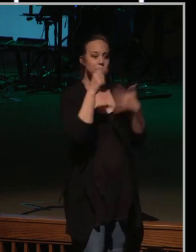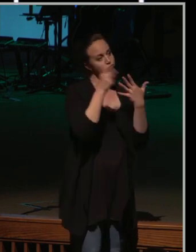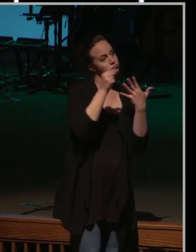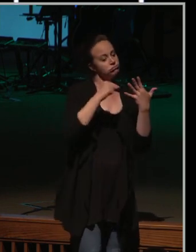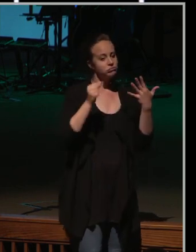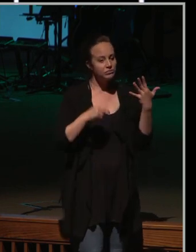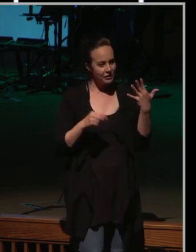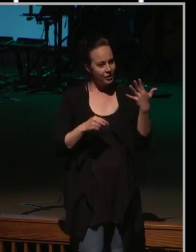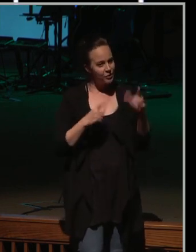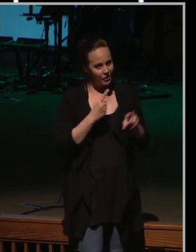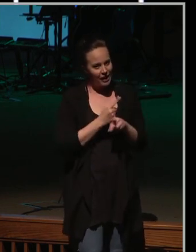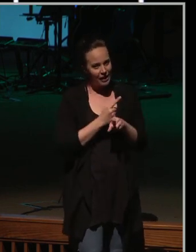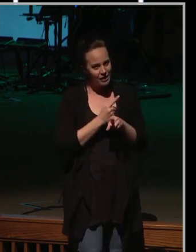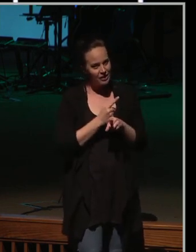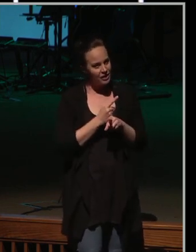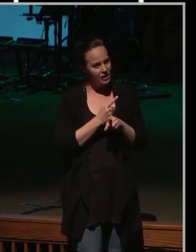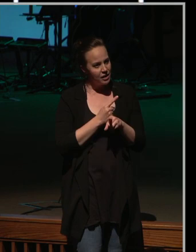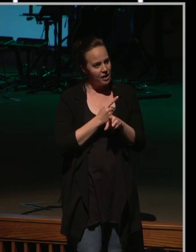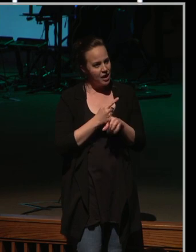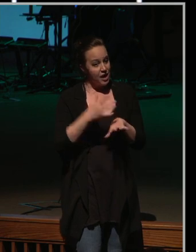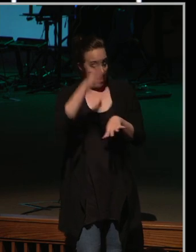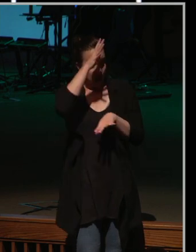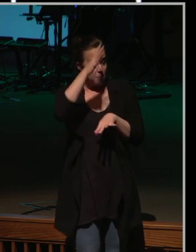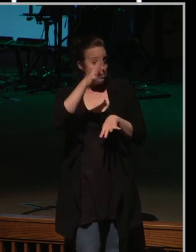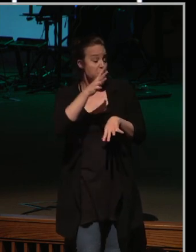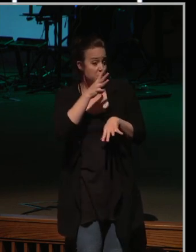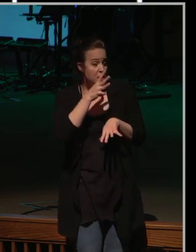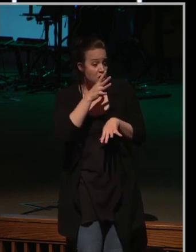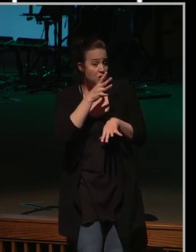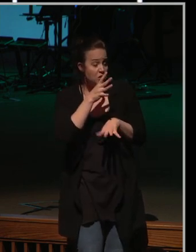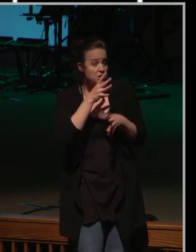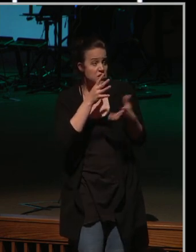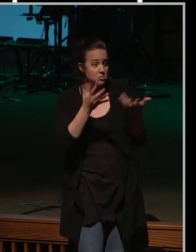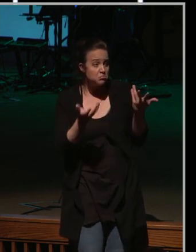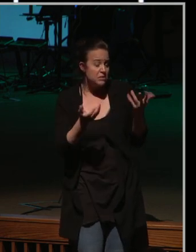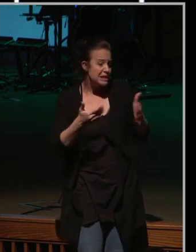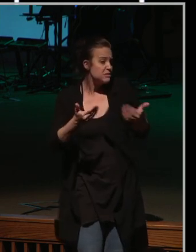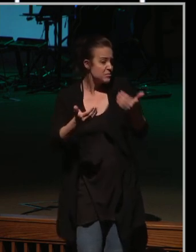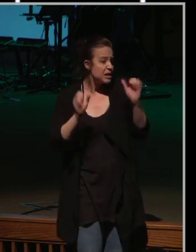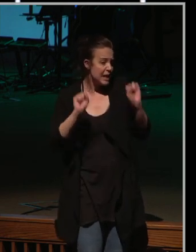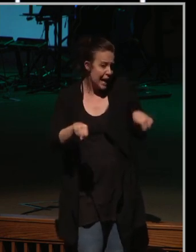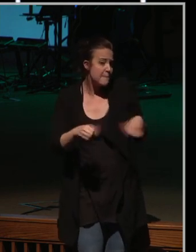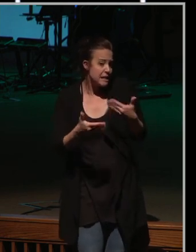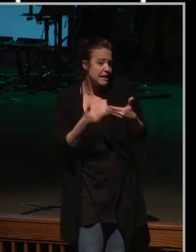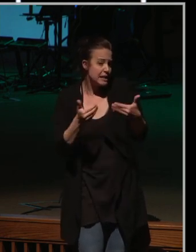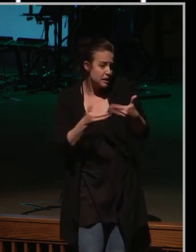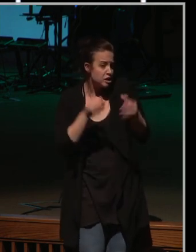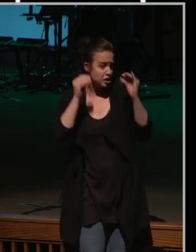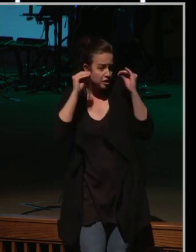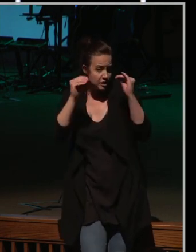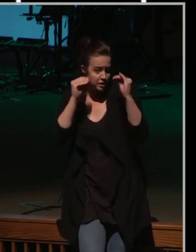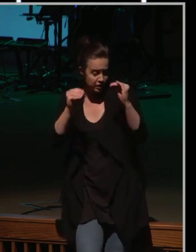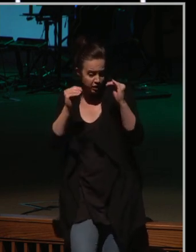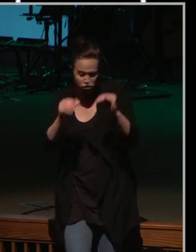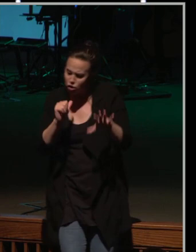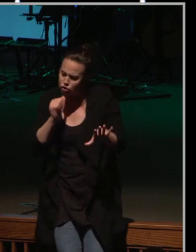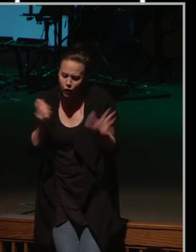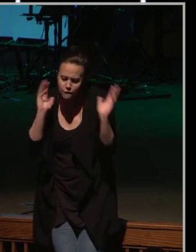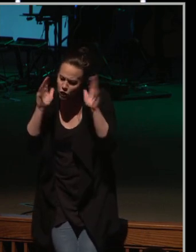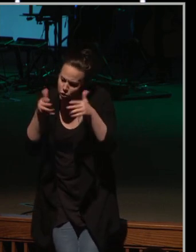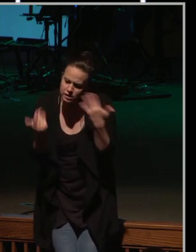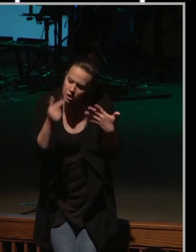as parents, it's a lot easier to train out these behaviors while our kids are young than when they become self-obsessed adults.